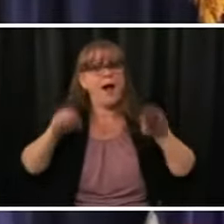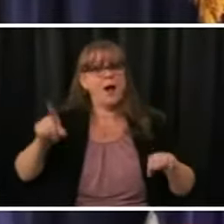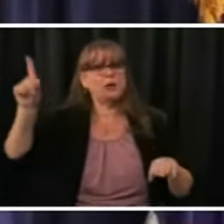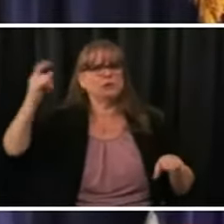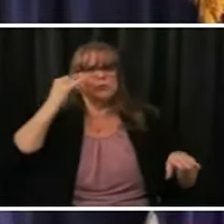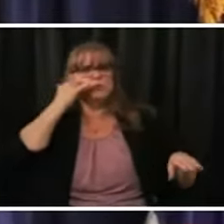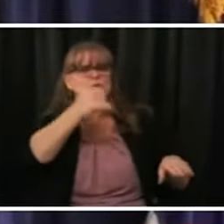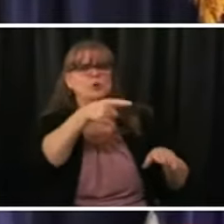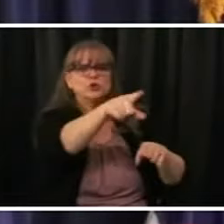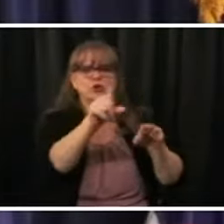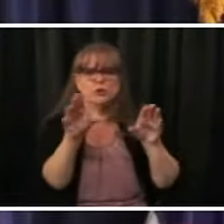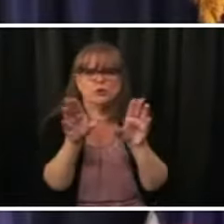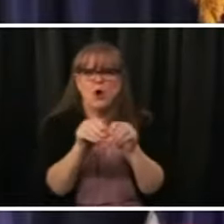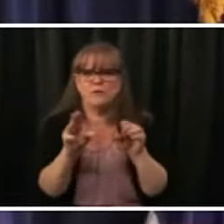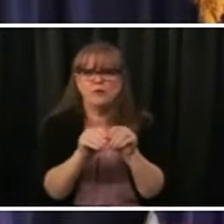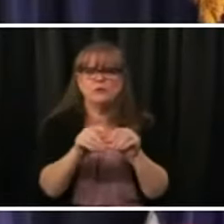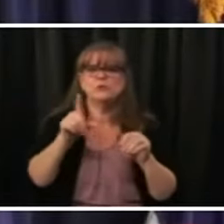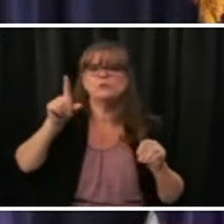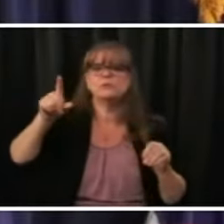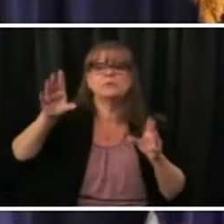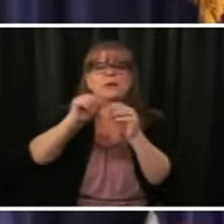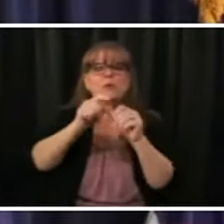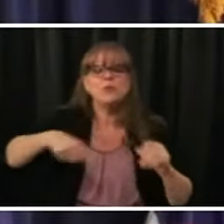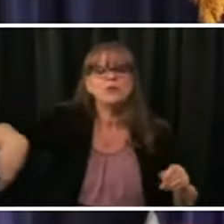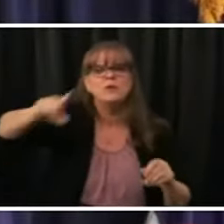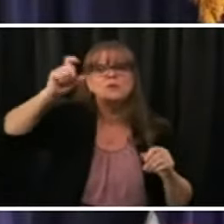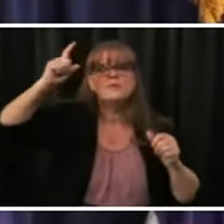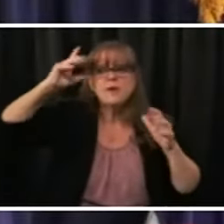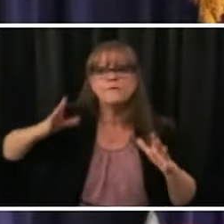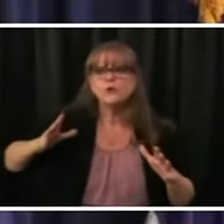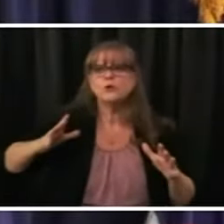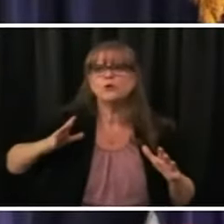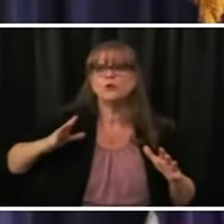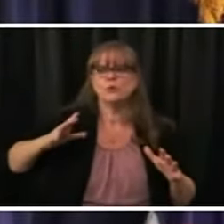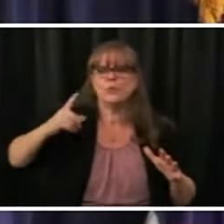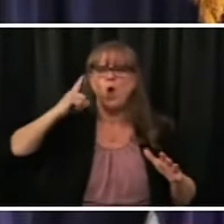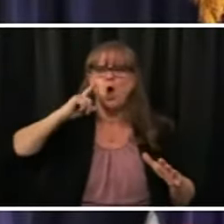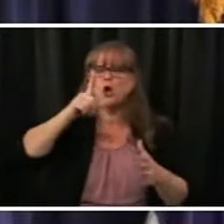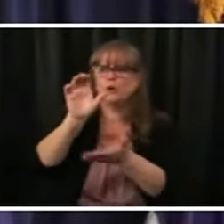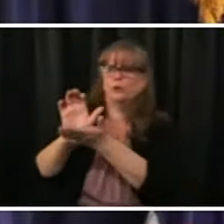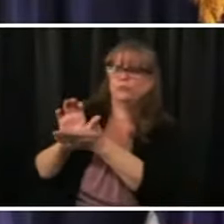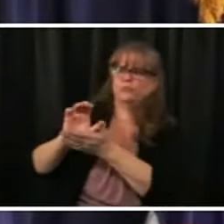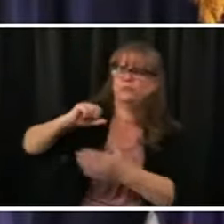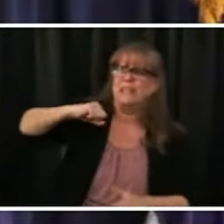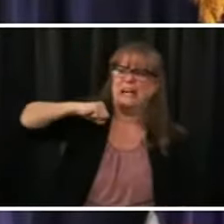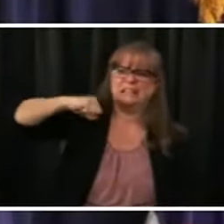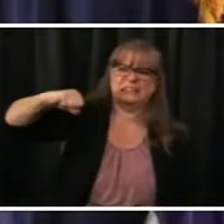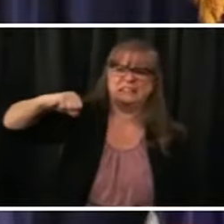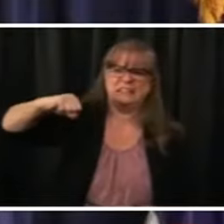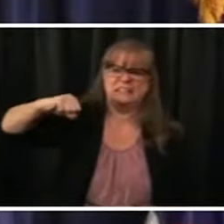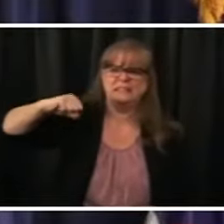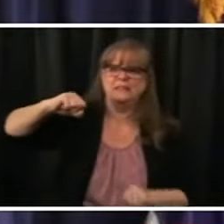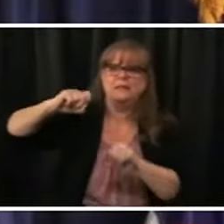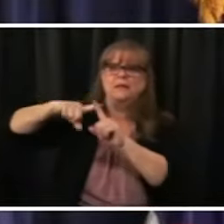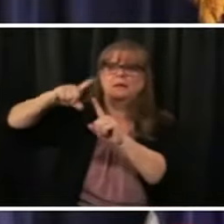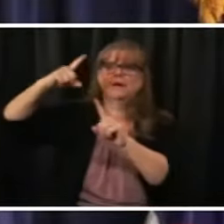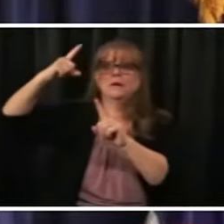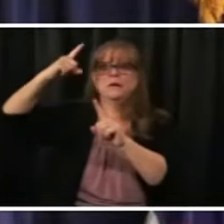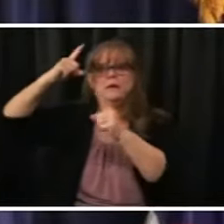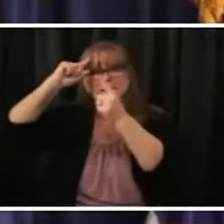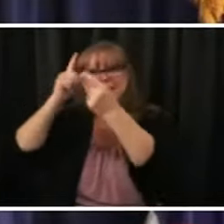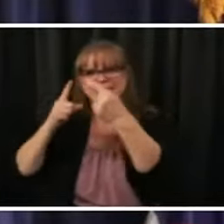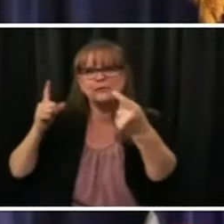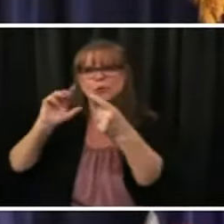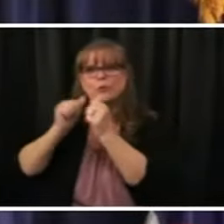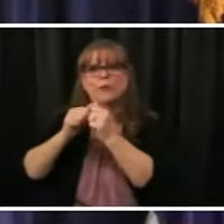any pushback, not just polite differences of opinion, but pushback by governors who disagree with the new administration's